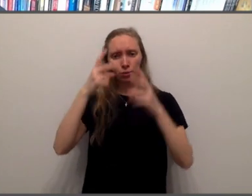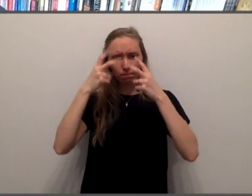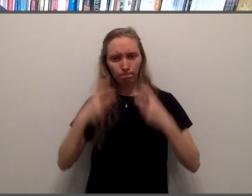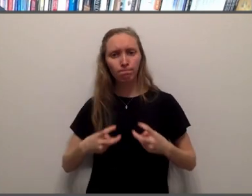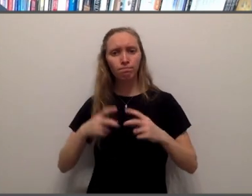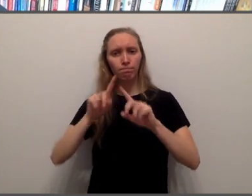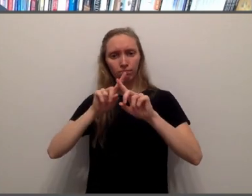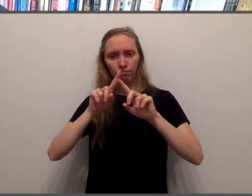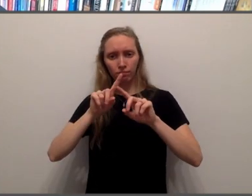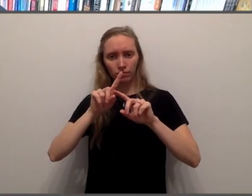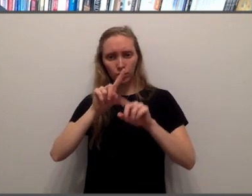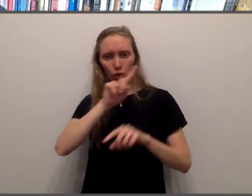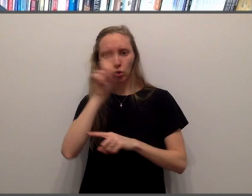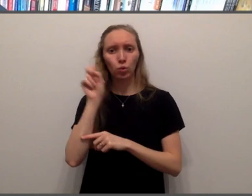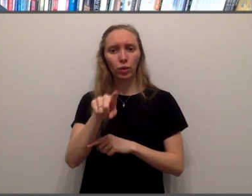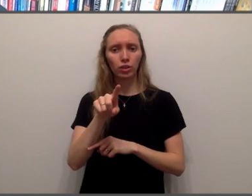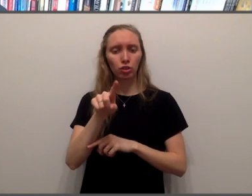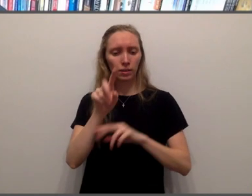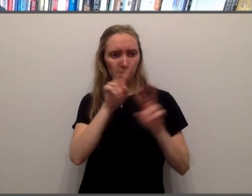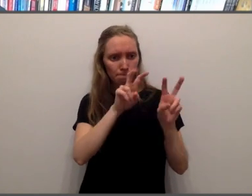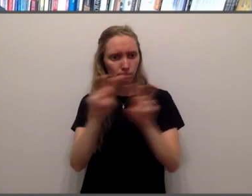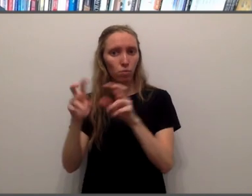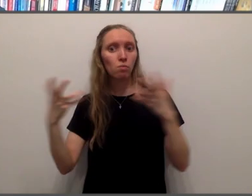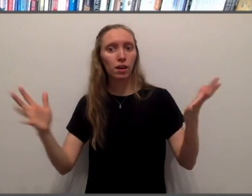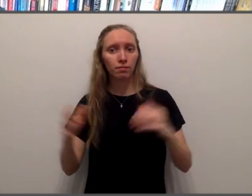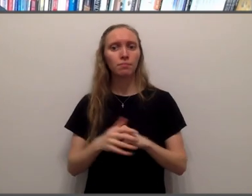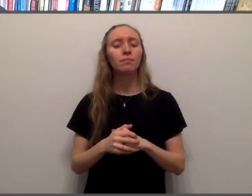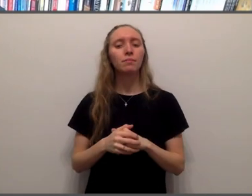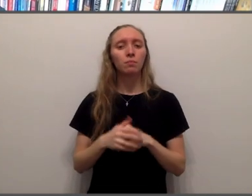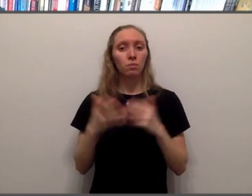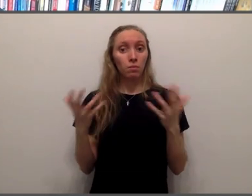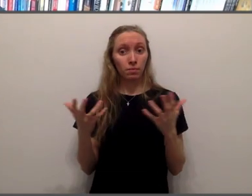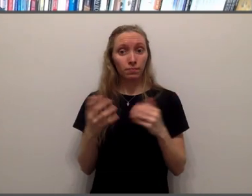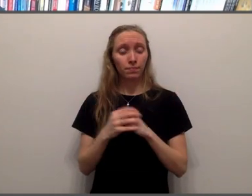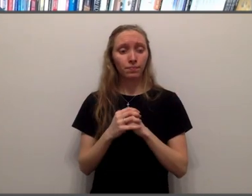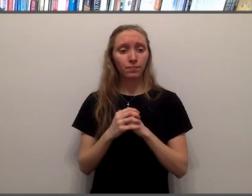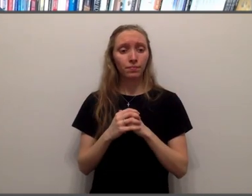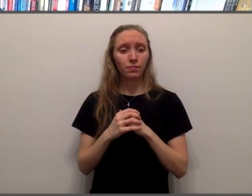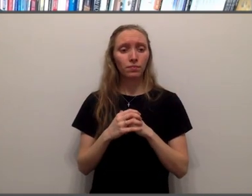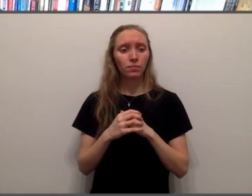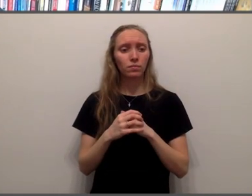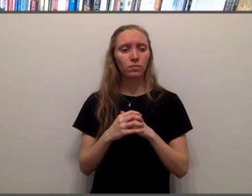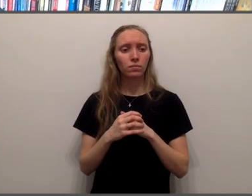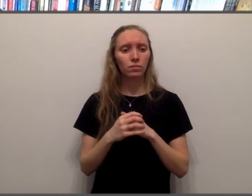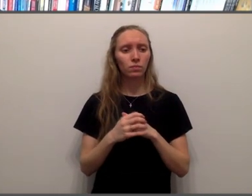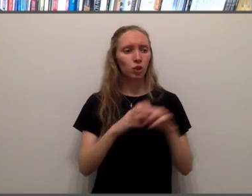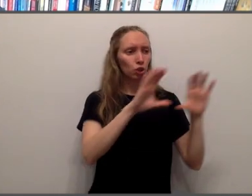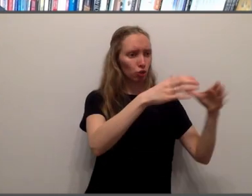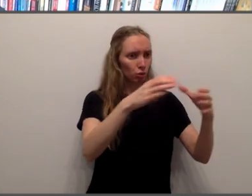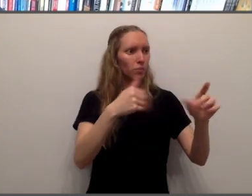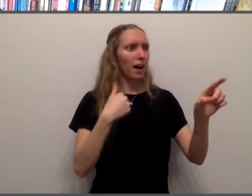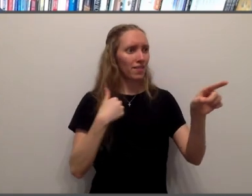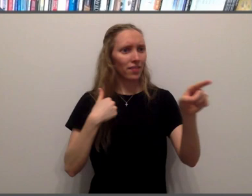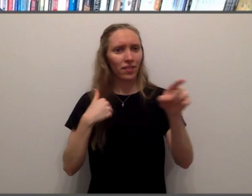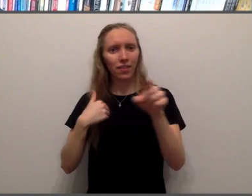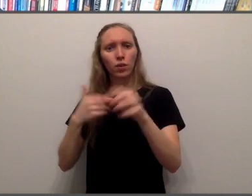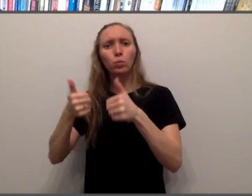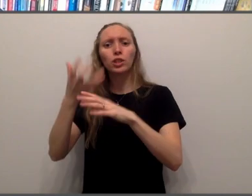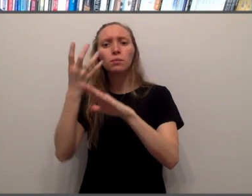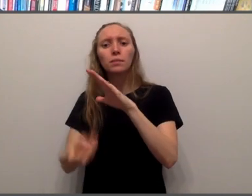One of the groups that's missing are the people in our community who are impacted by